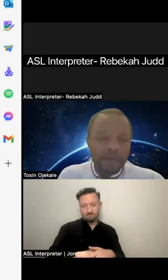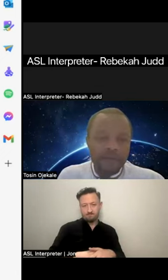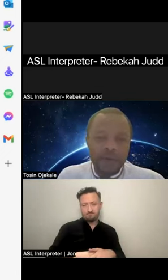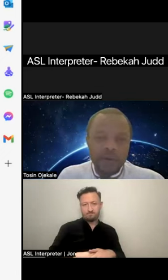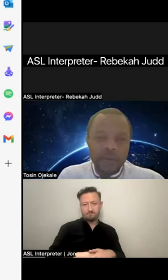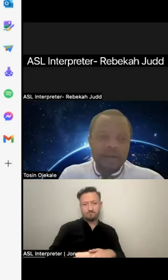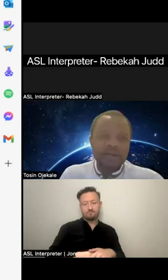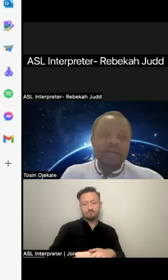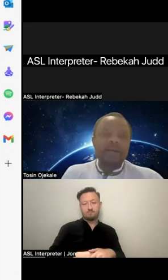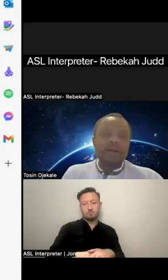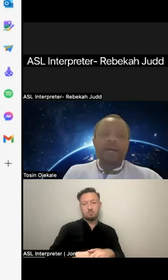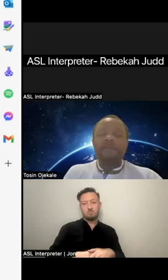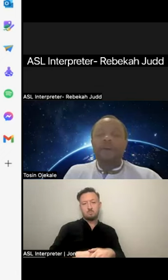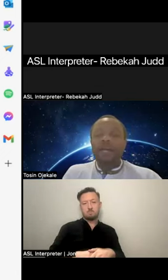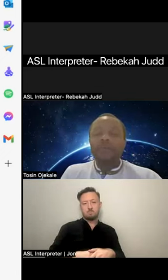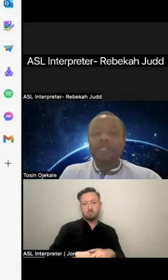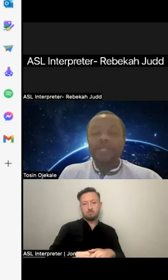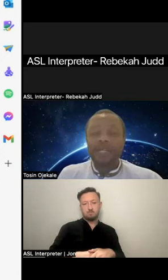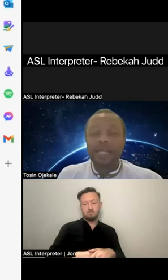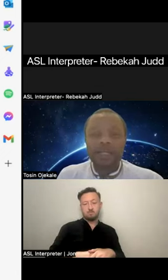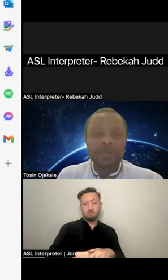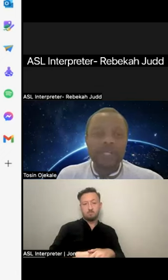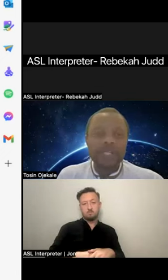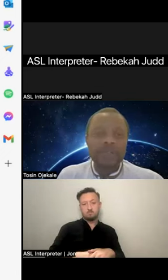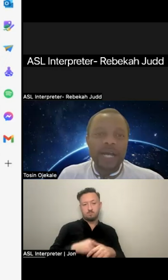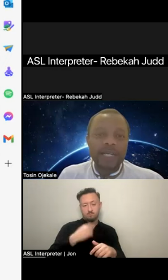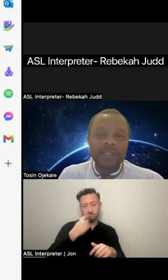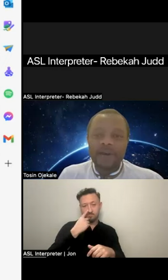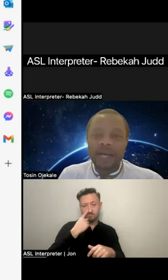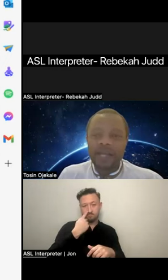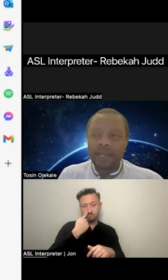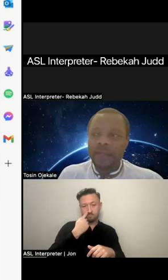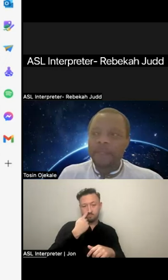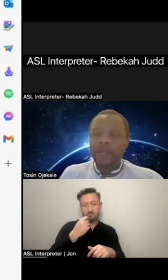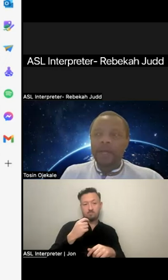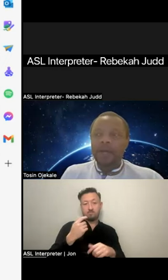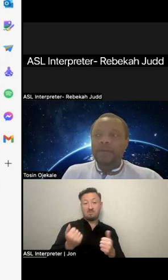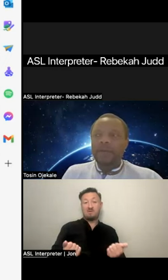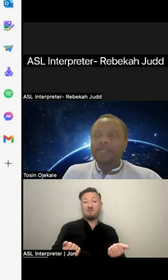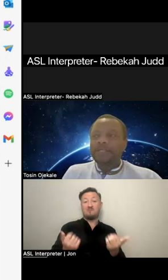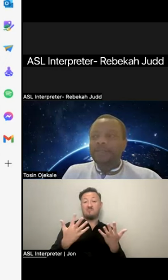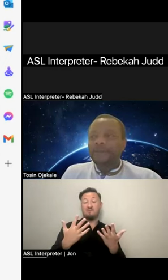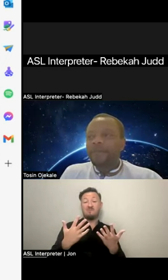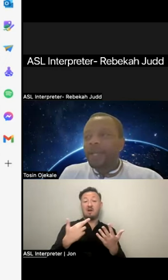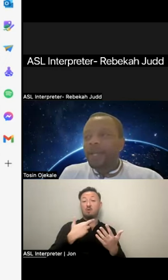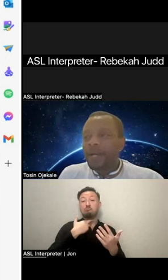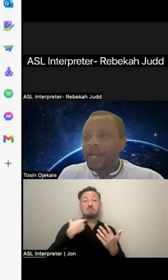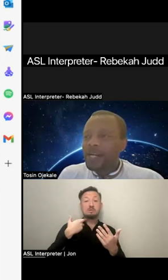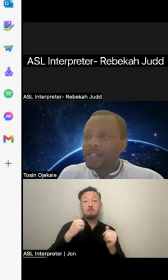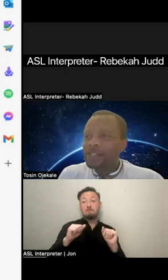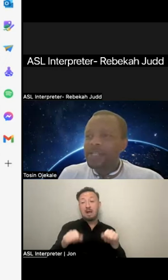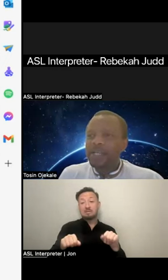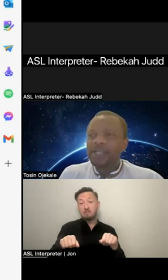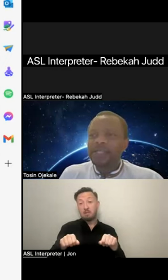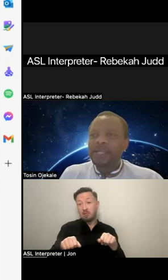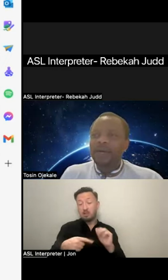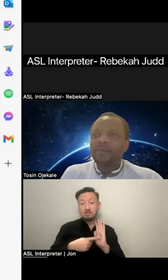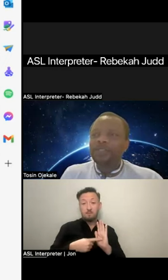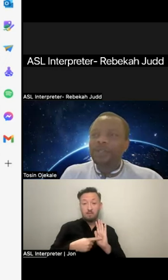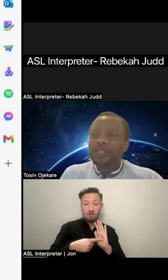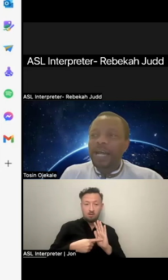we have other fire risk that we need to identify here. All right. Ash